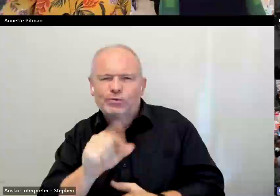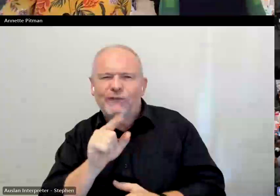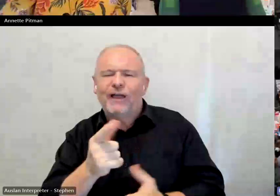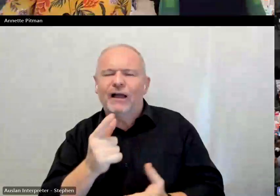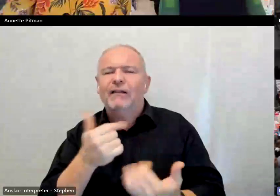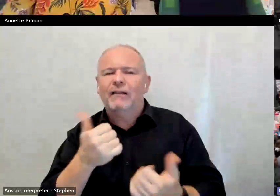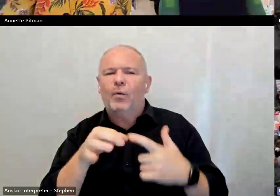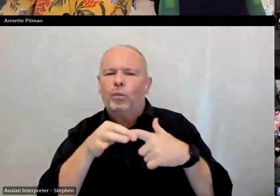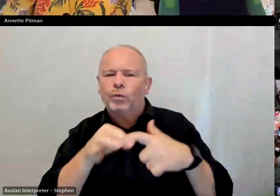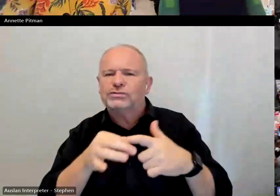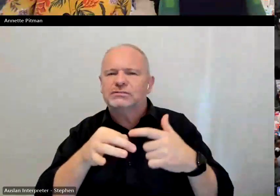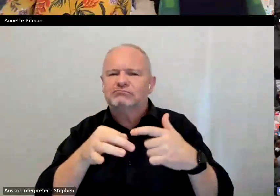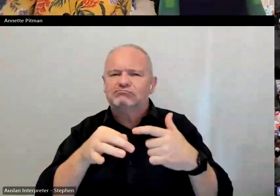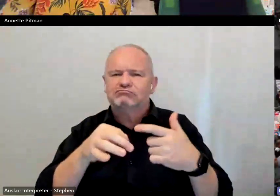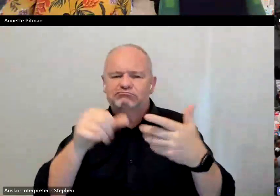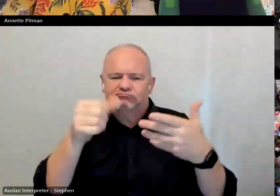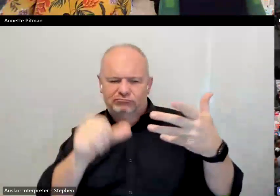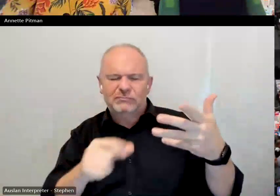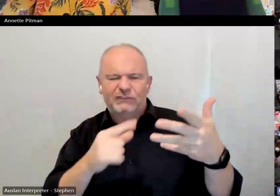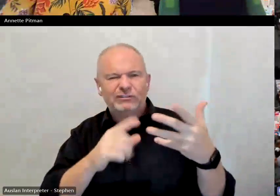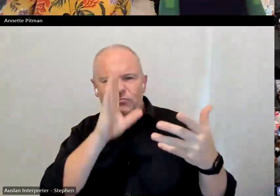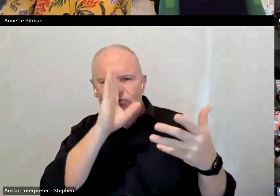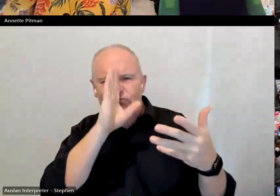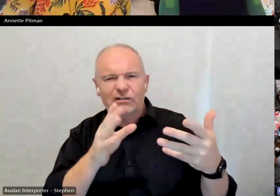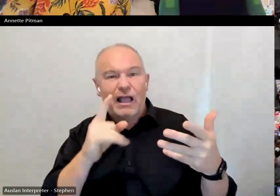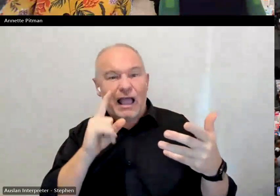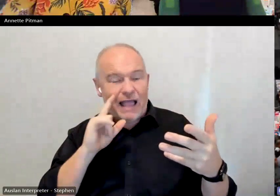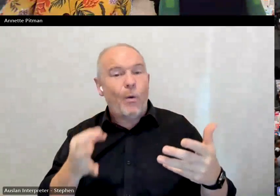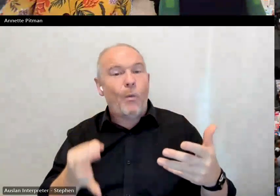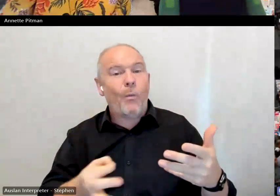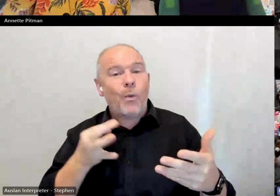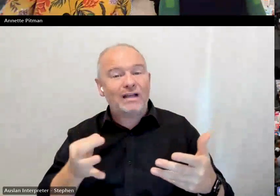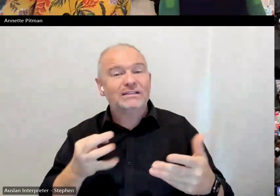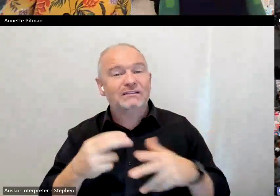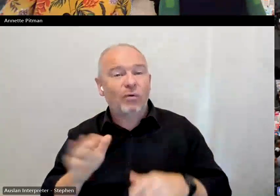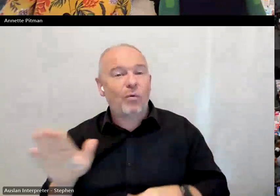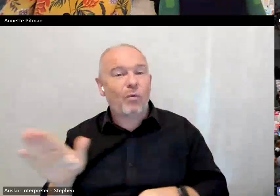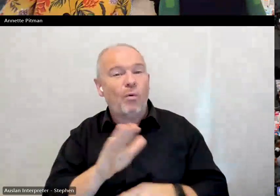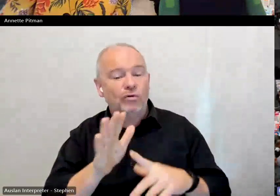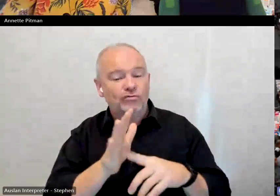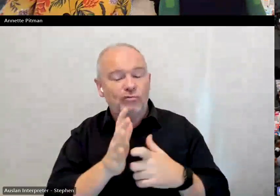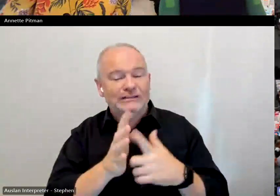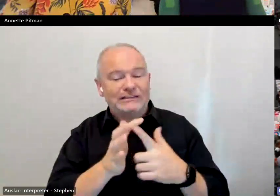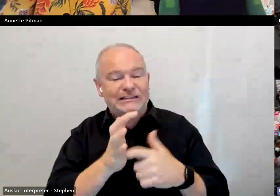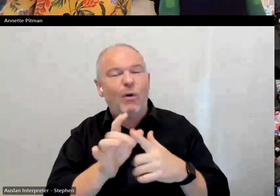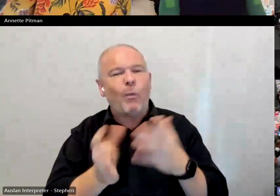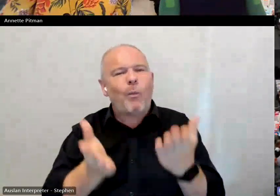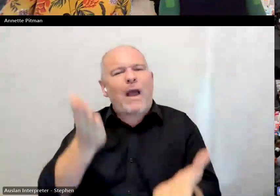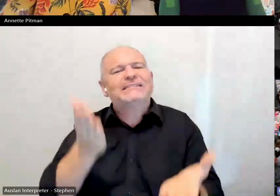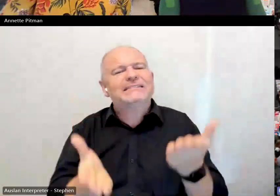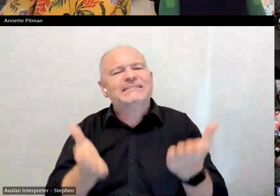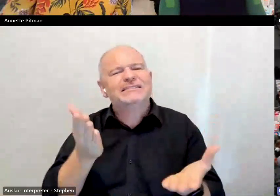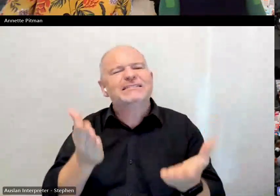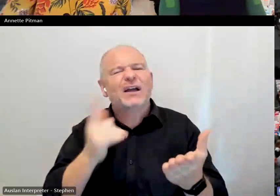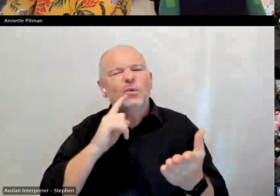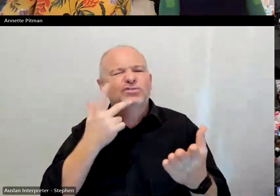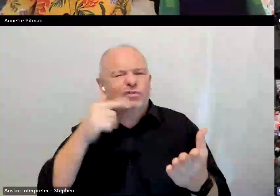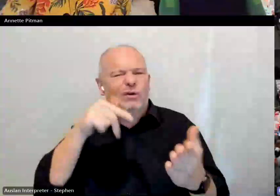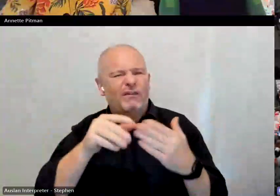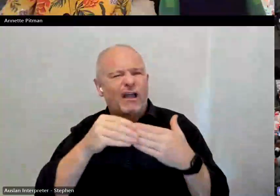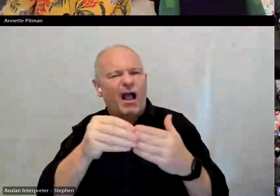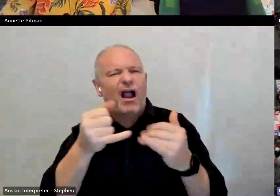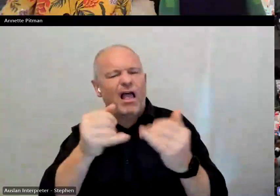and the criteria are quite straightforward. We do have weightings across the criteria, and that'll all be outlined in the